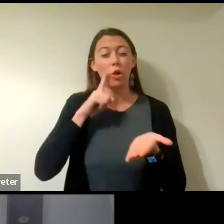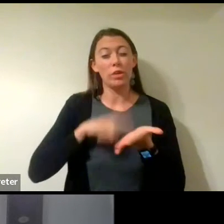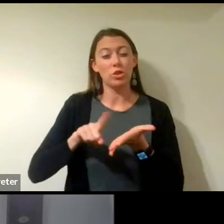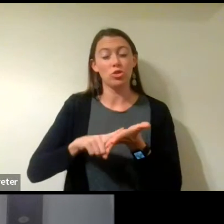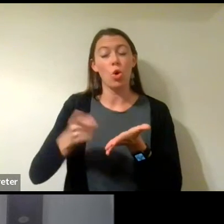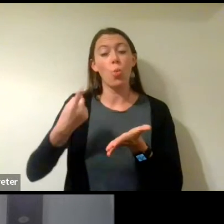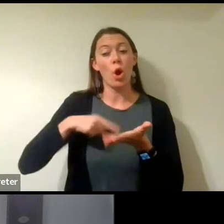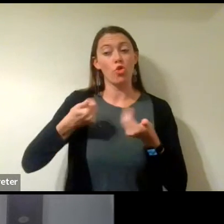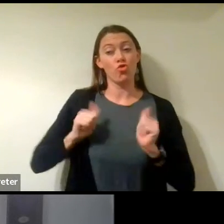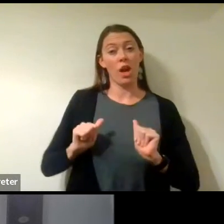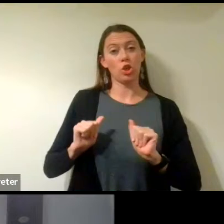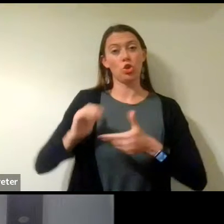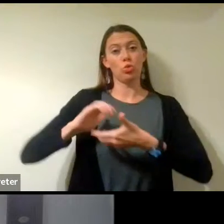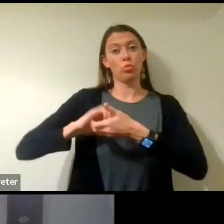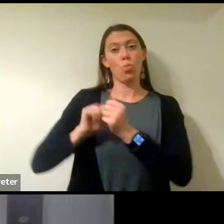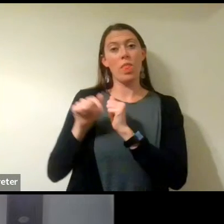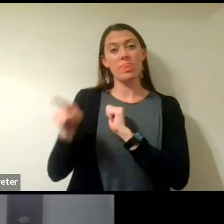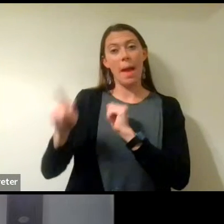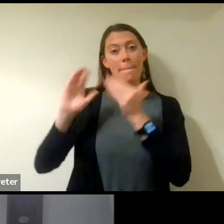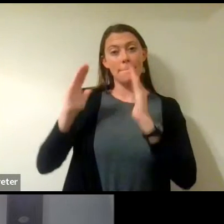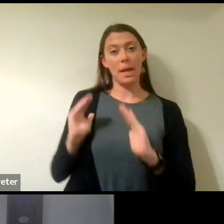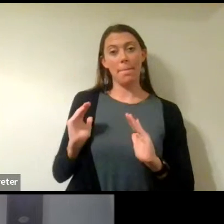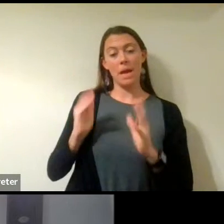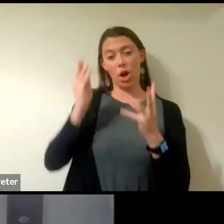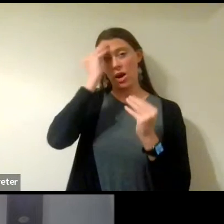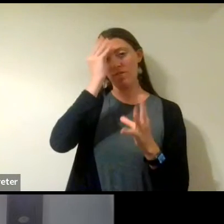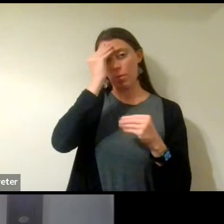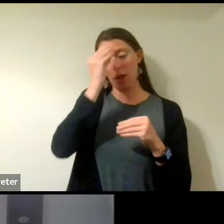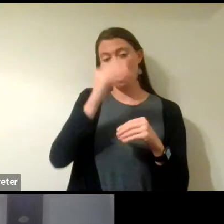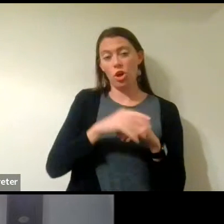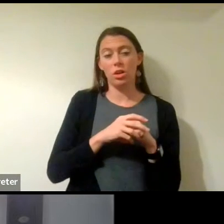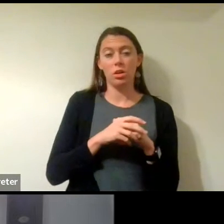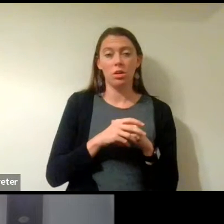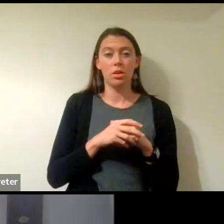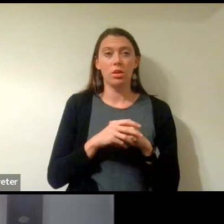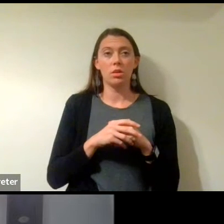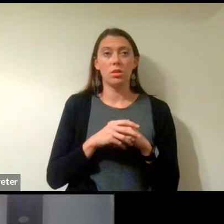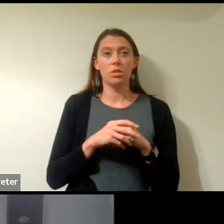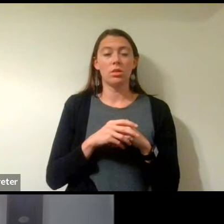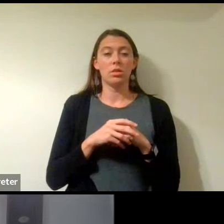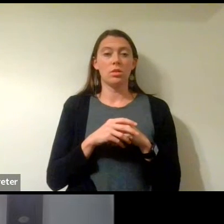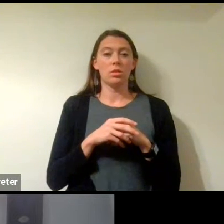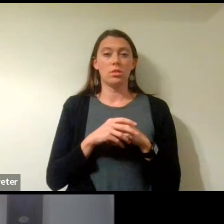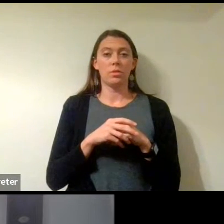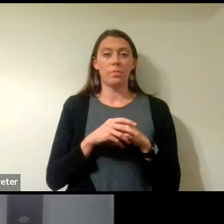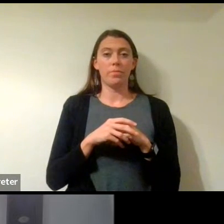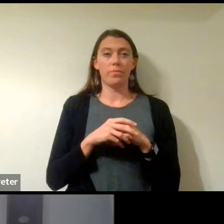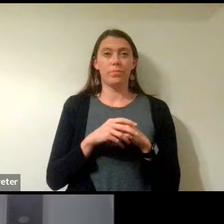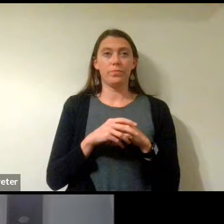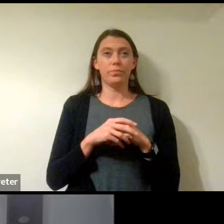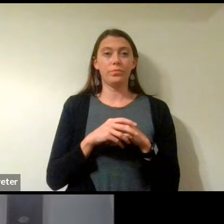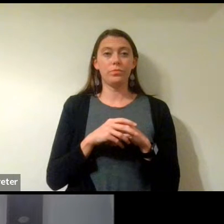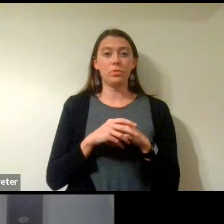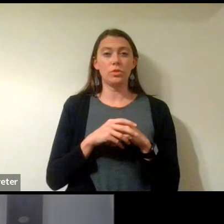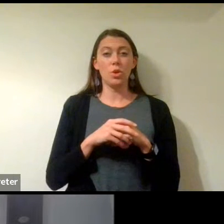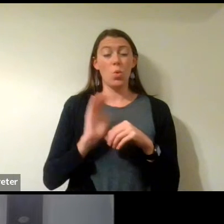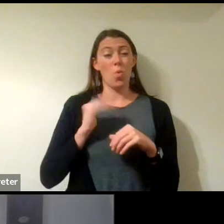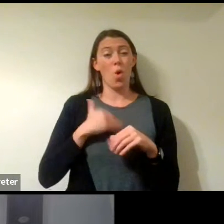very early on, and I think we have a small team, and so it could take some